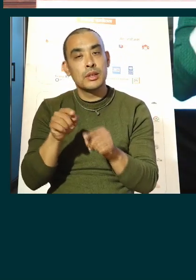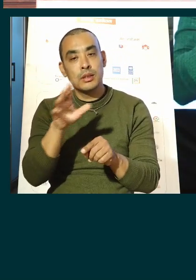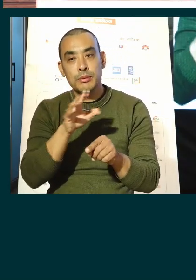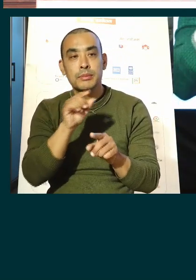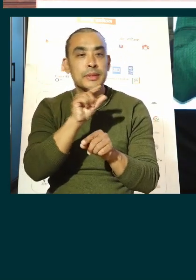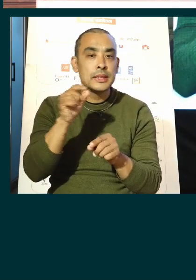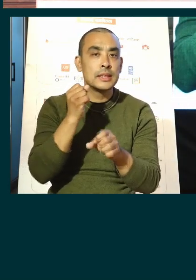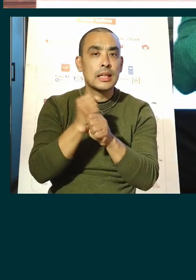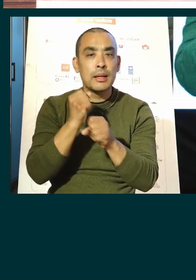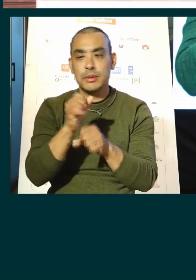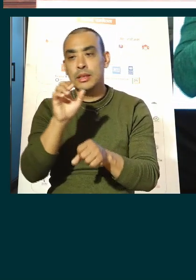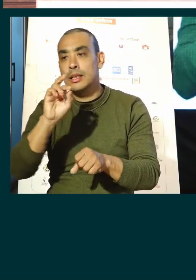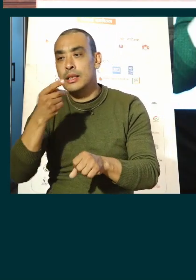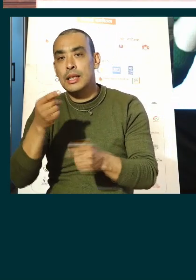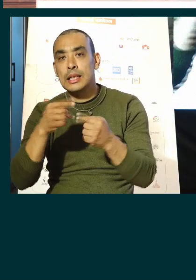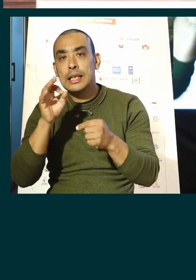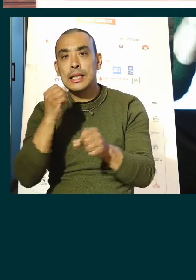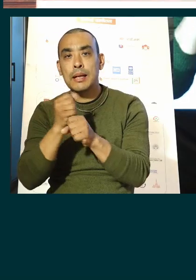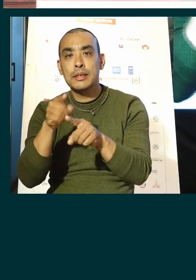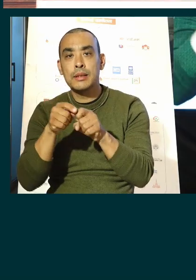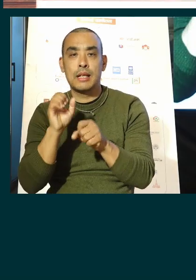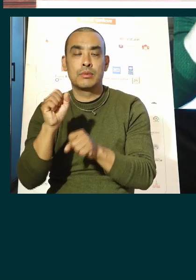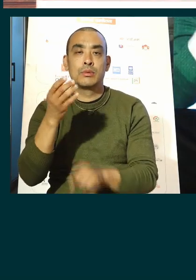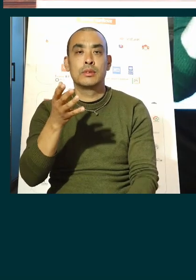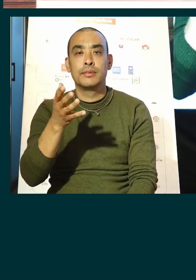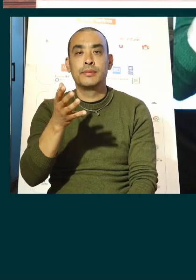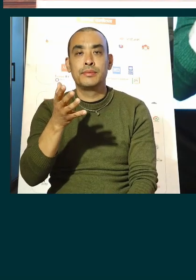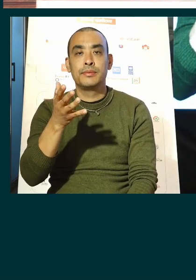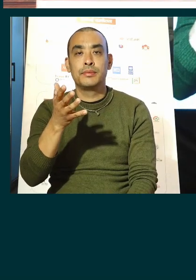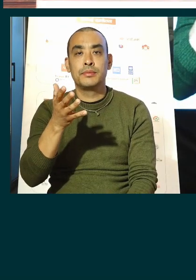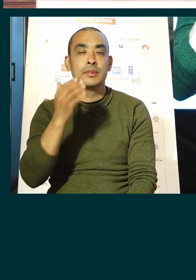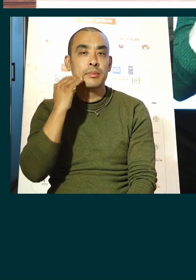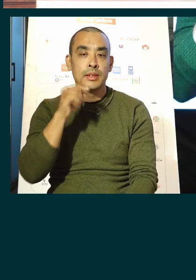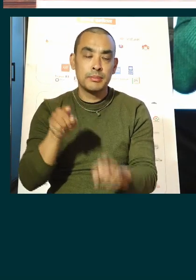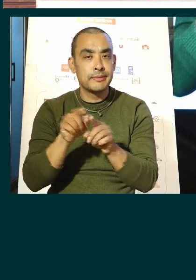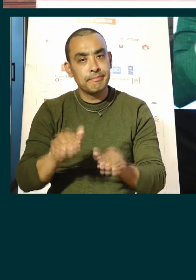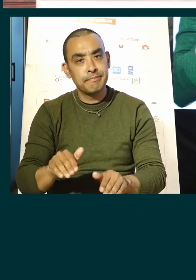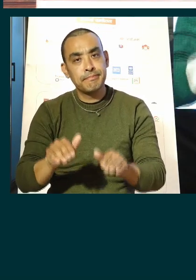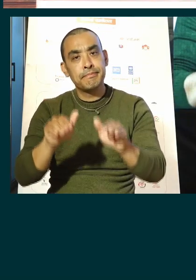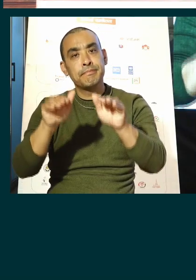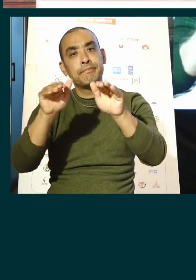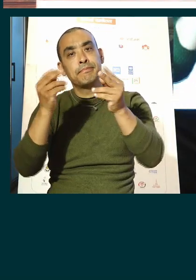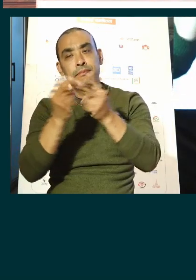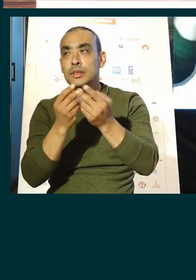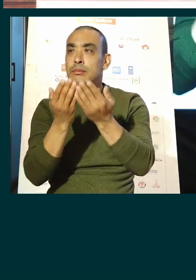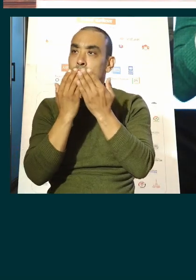the SRH decisions and agency. Similarly, the girls also grow up like